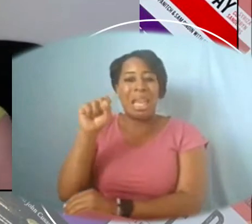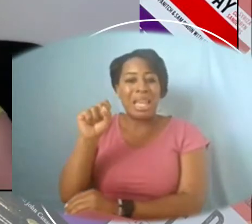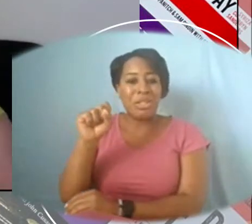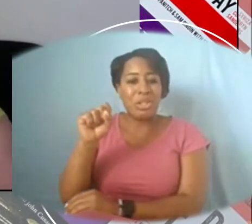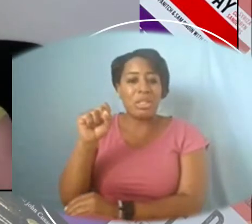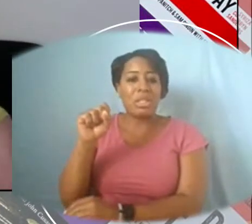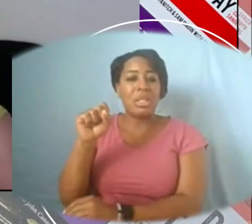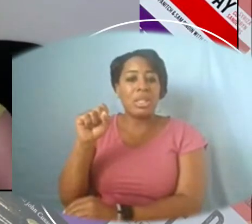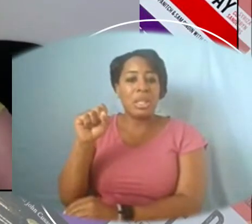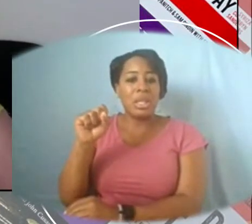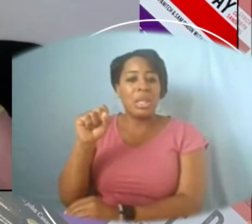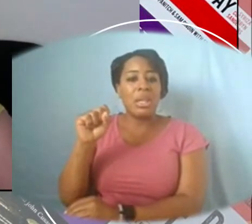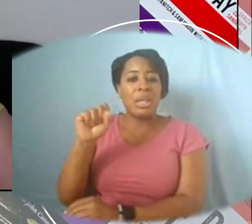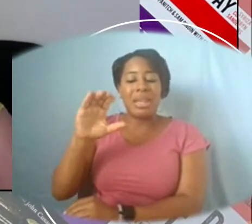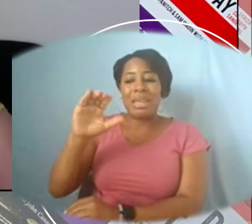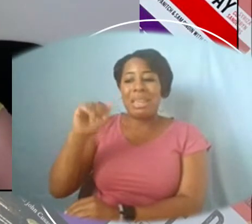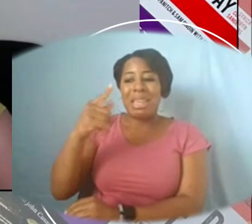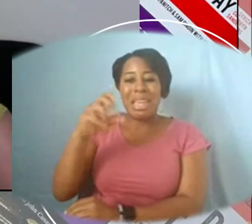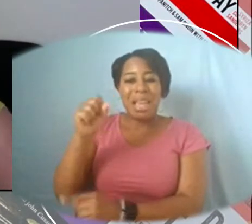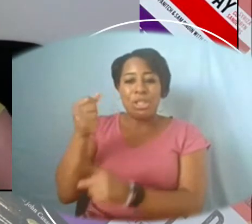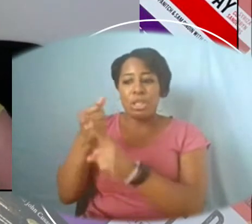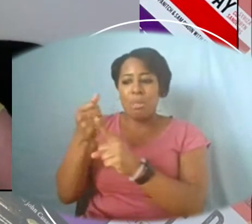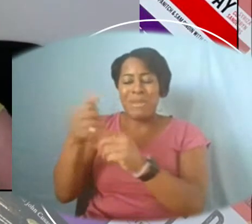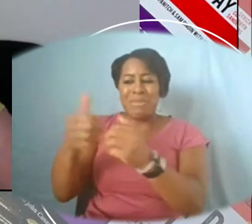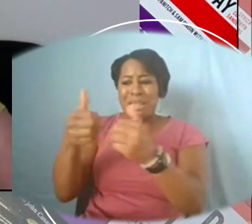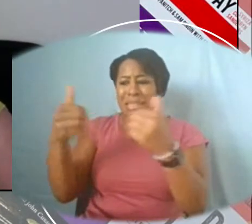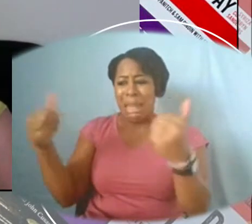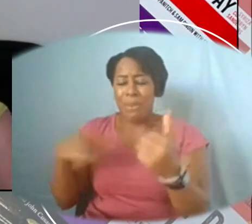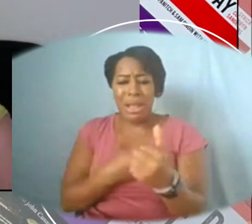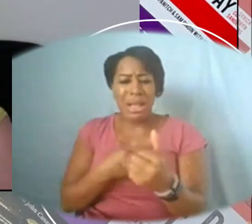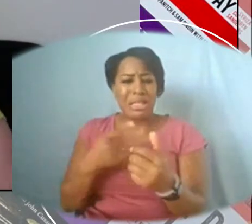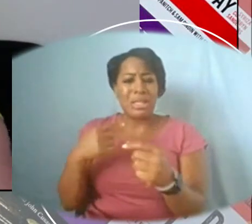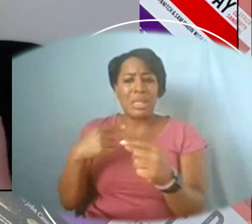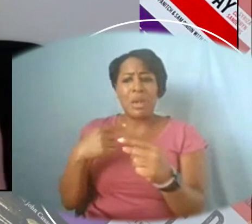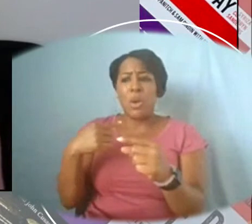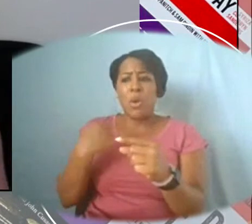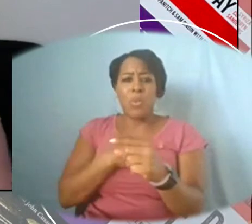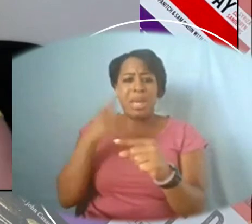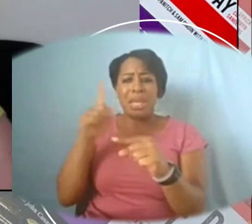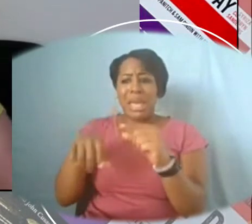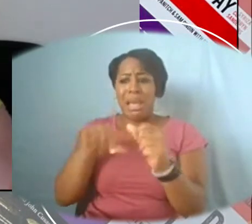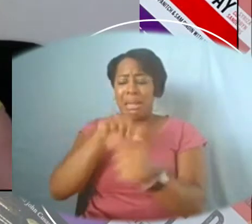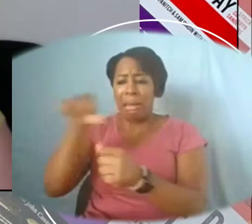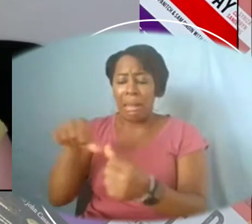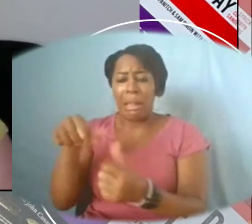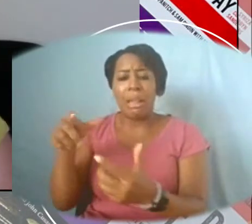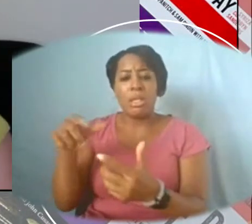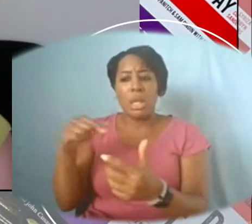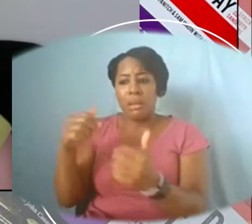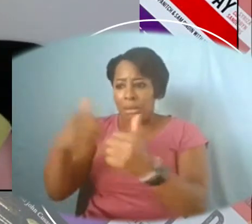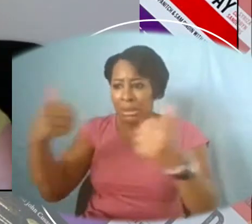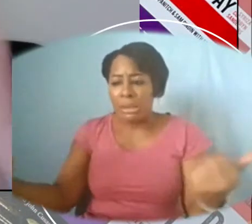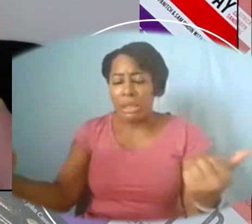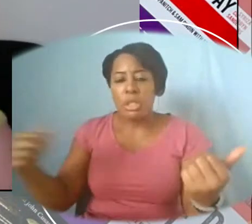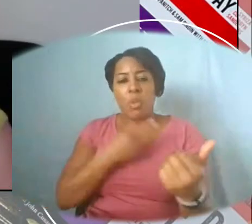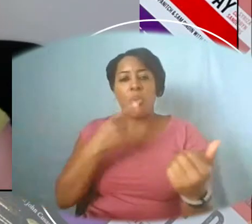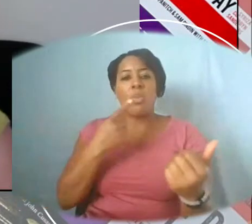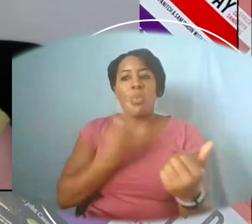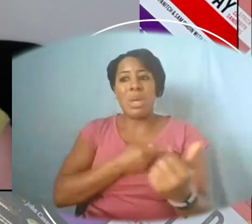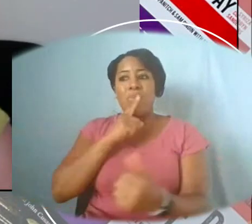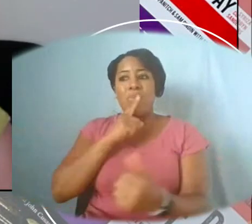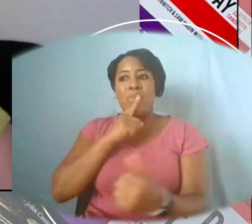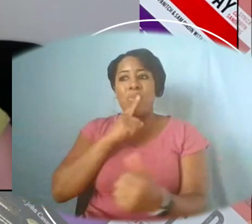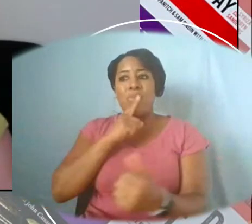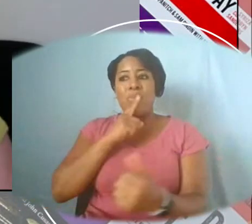really good job at separating us and keeping each other away from each other. So we have to work extra hard to put